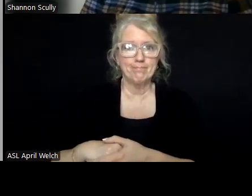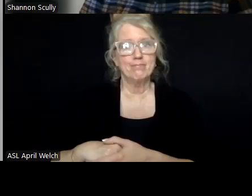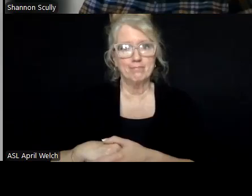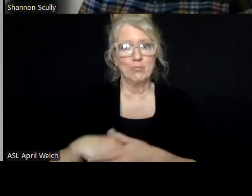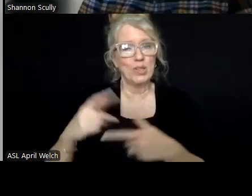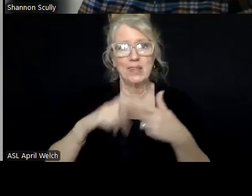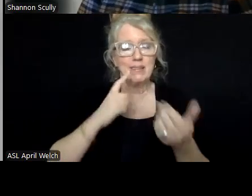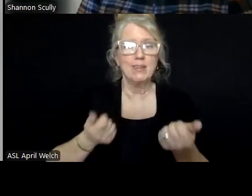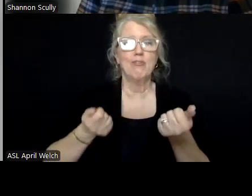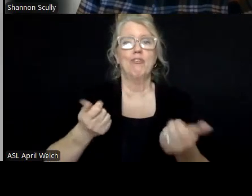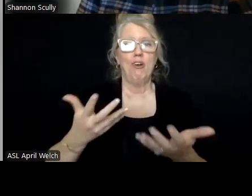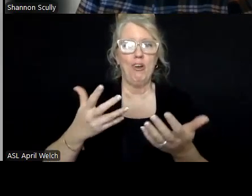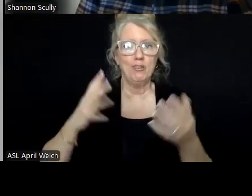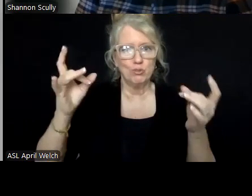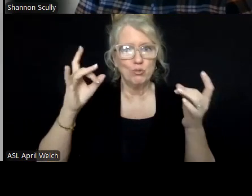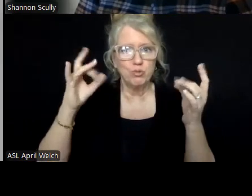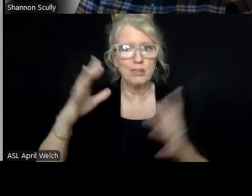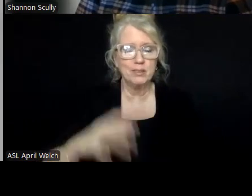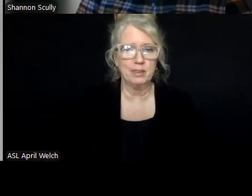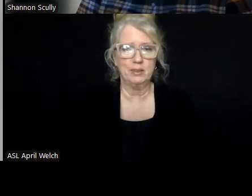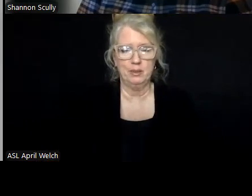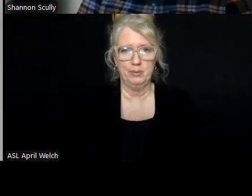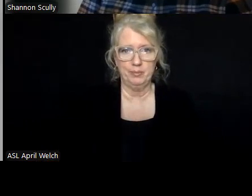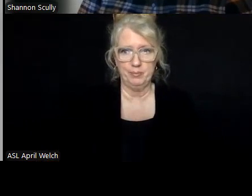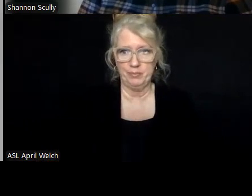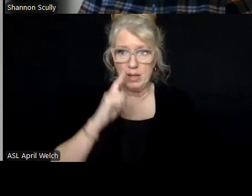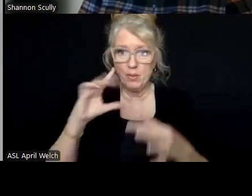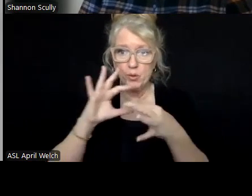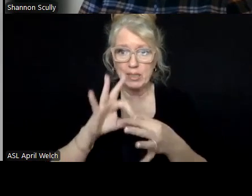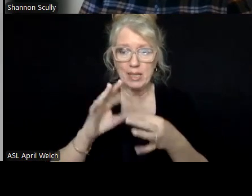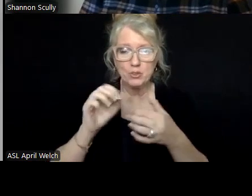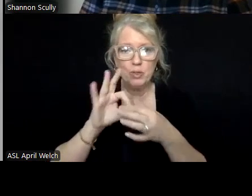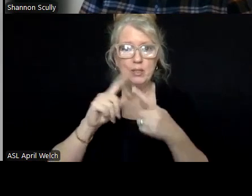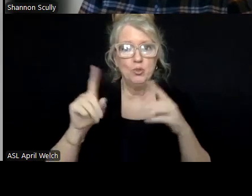cause crisis, and so how is there a connection with housing?